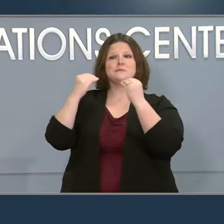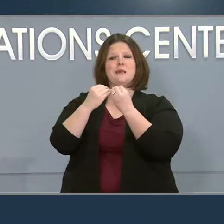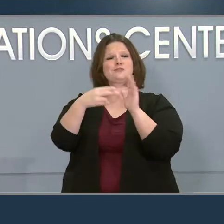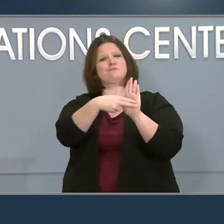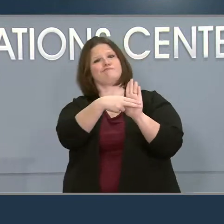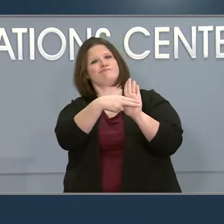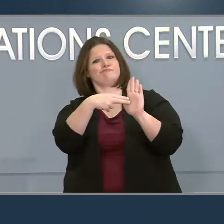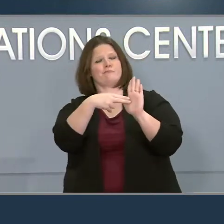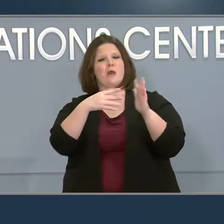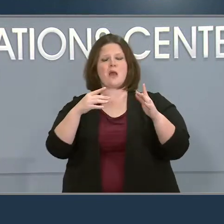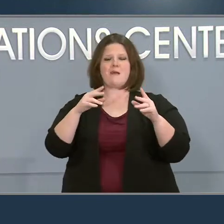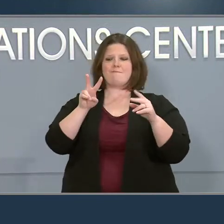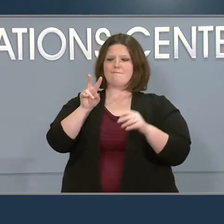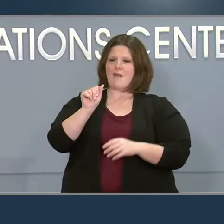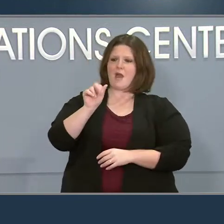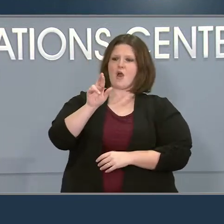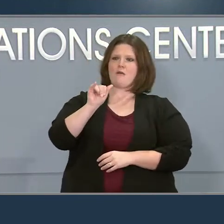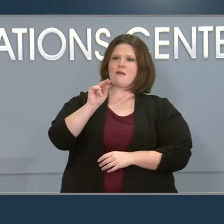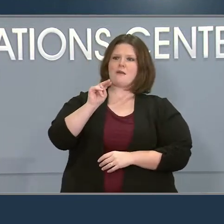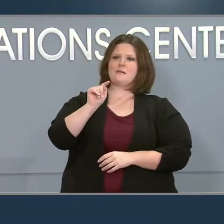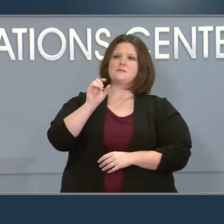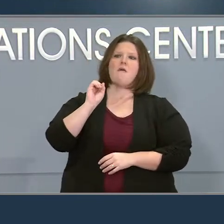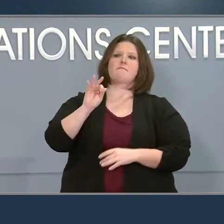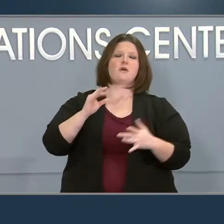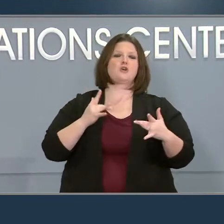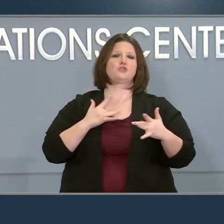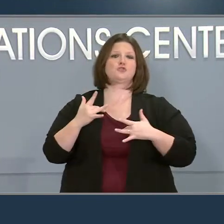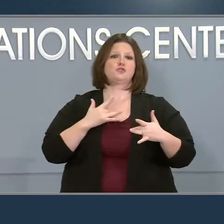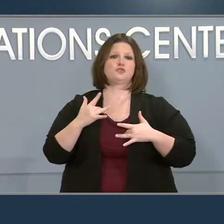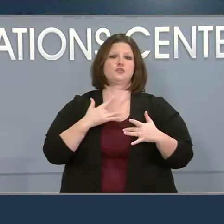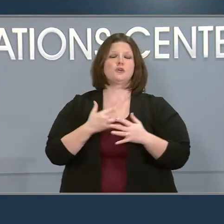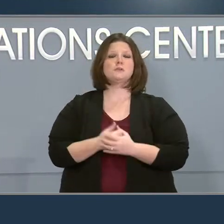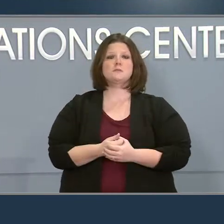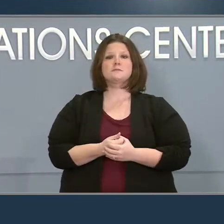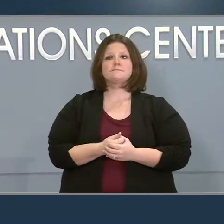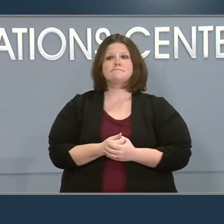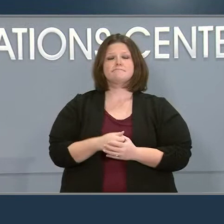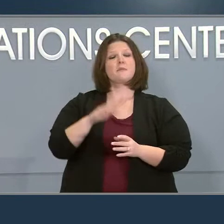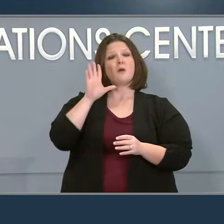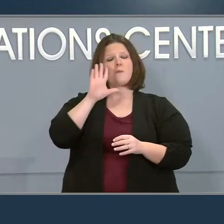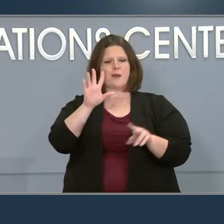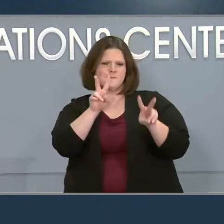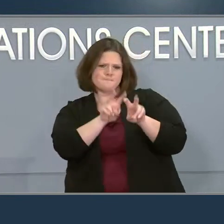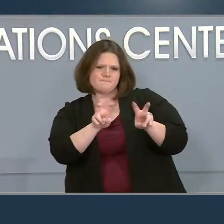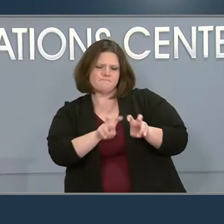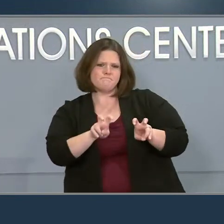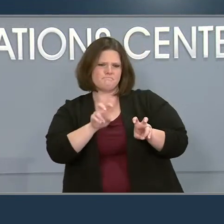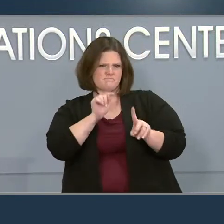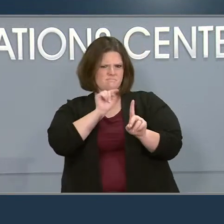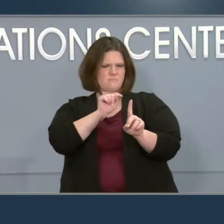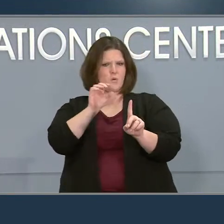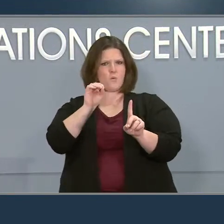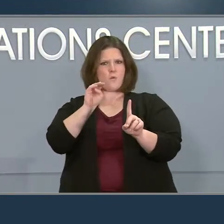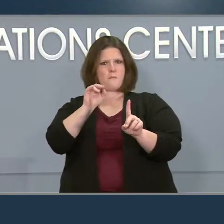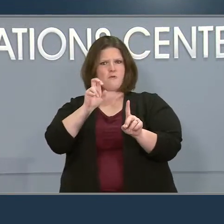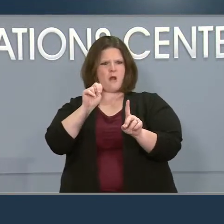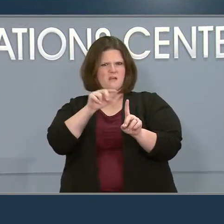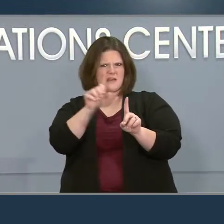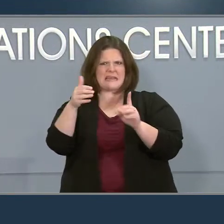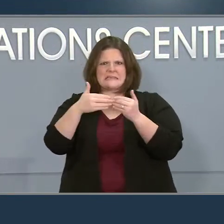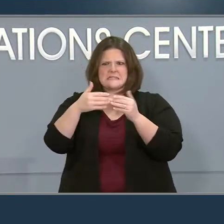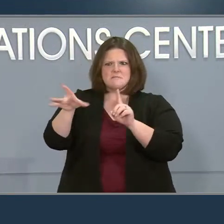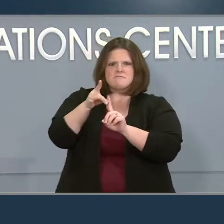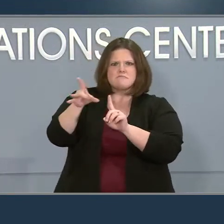few weeks, scientists will be looking for answers to several questions. Is this new variant more contagious? Does it make